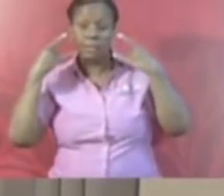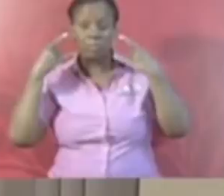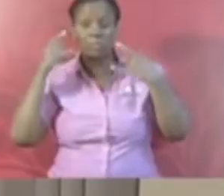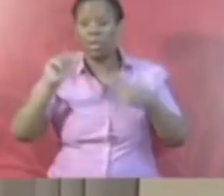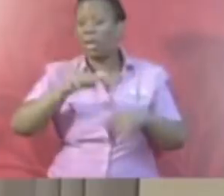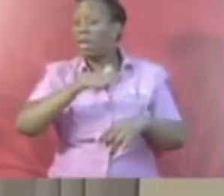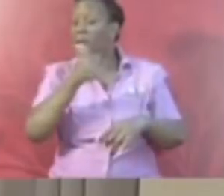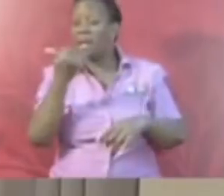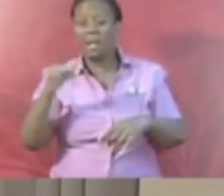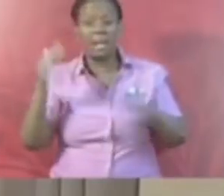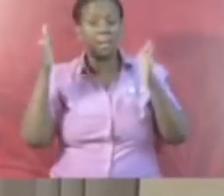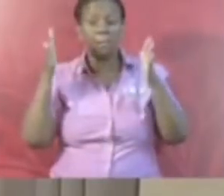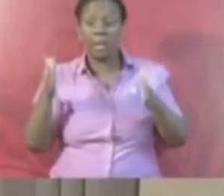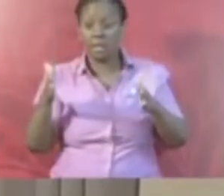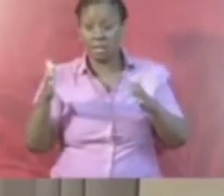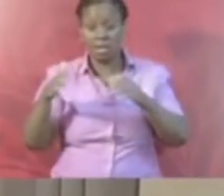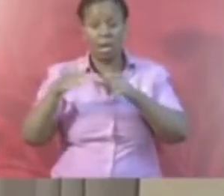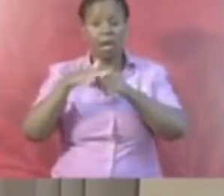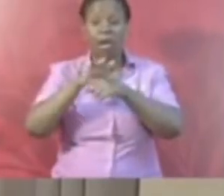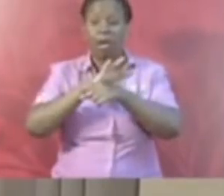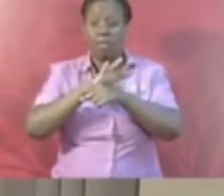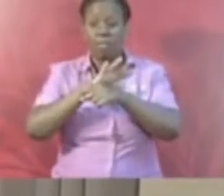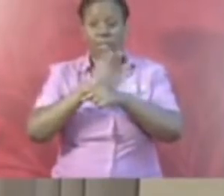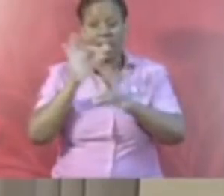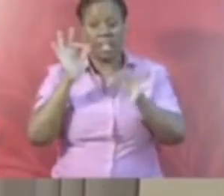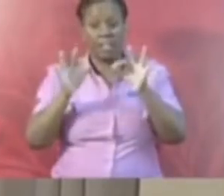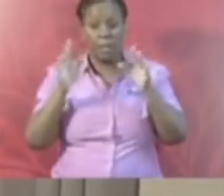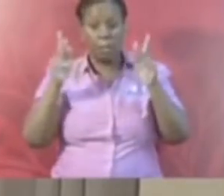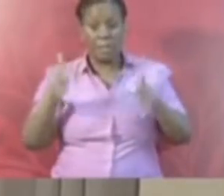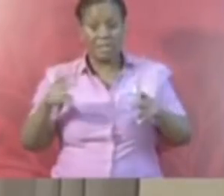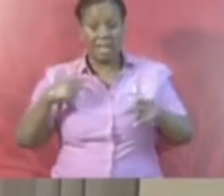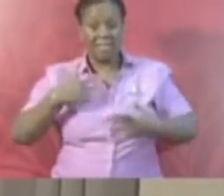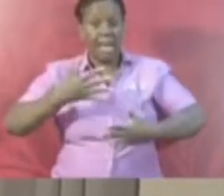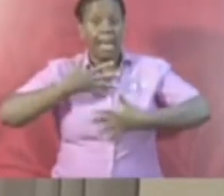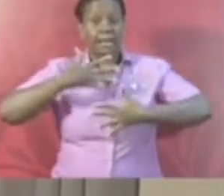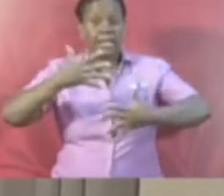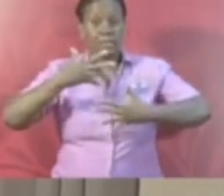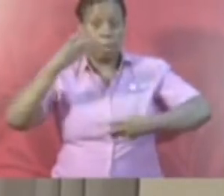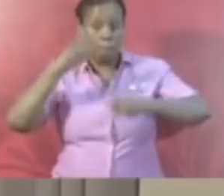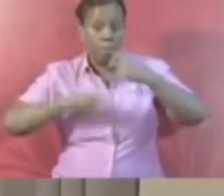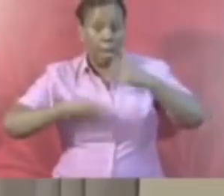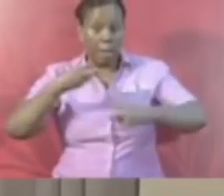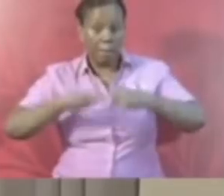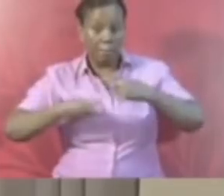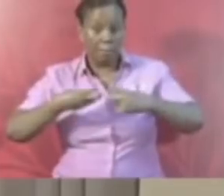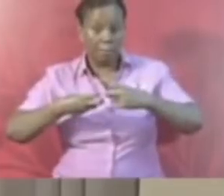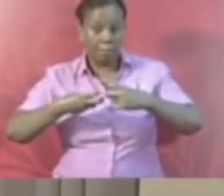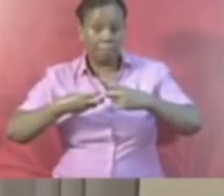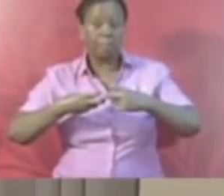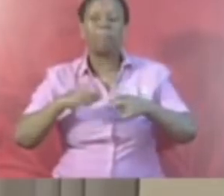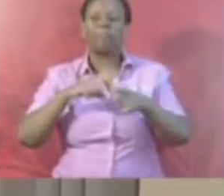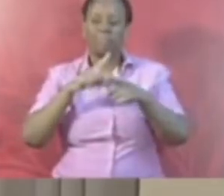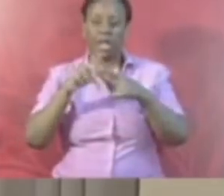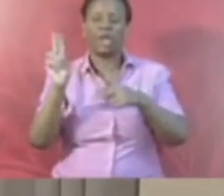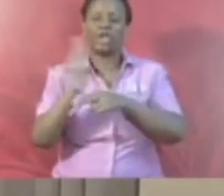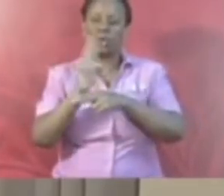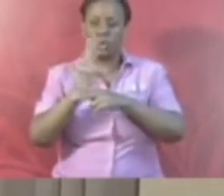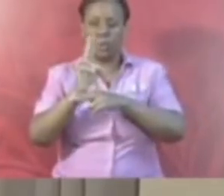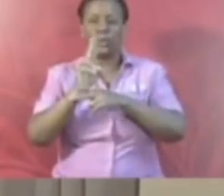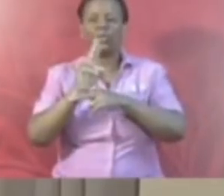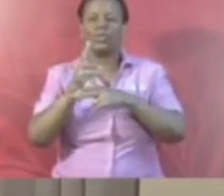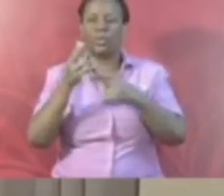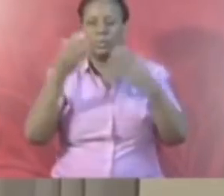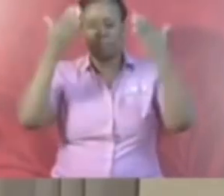So for the asthmatics, you want to be out in public, wear a face shield if you don't want to wear a